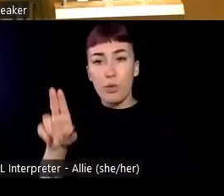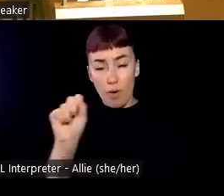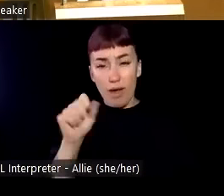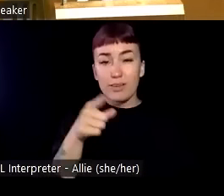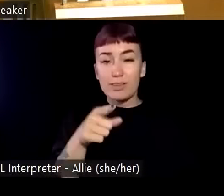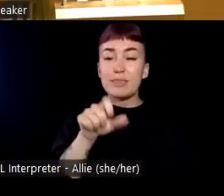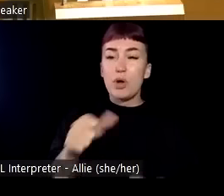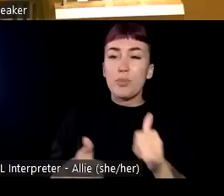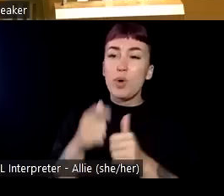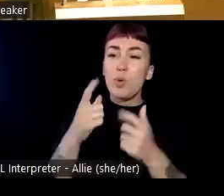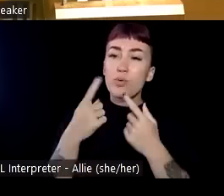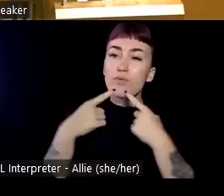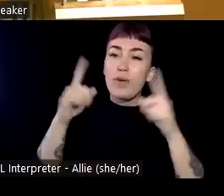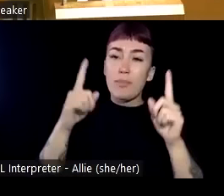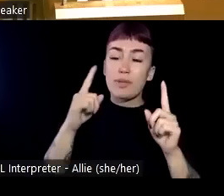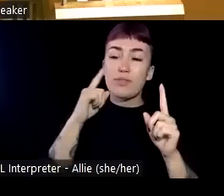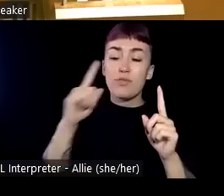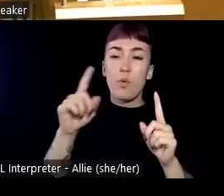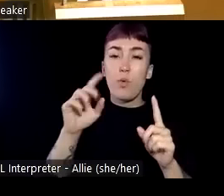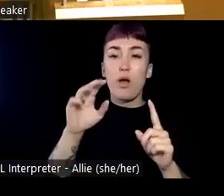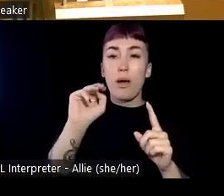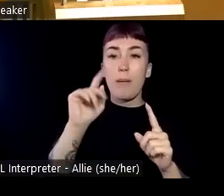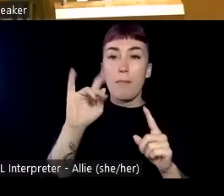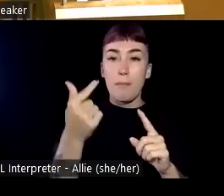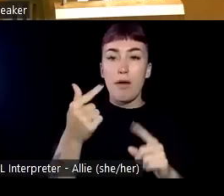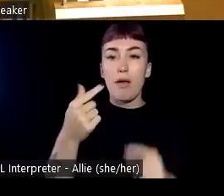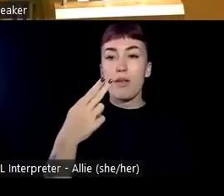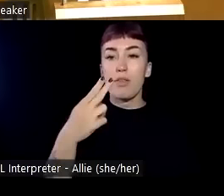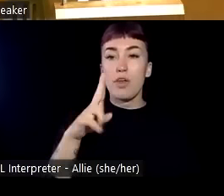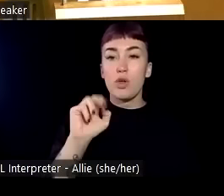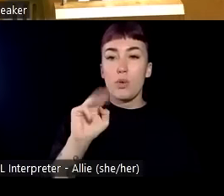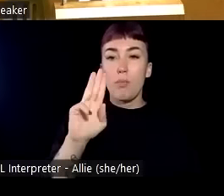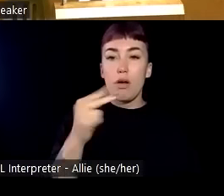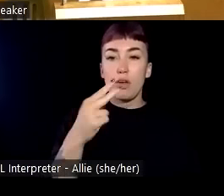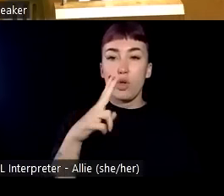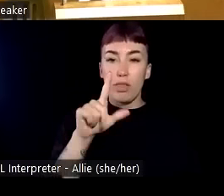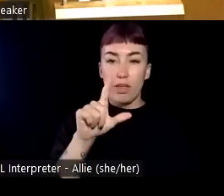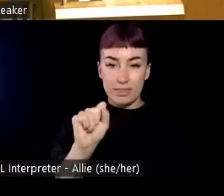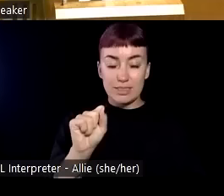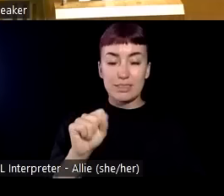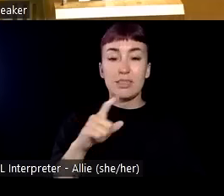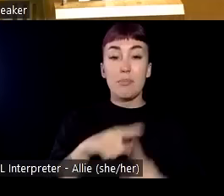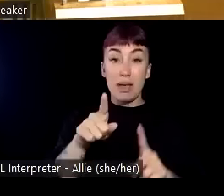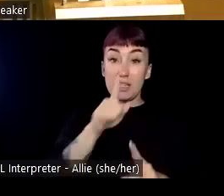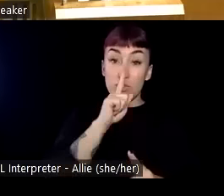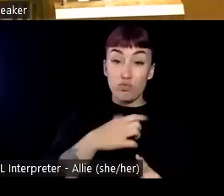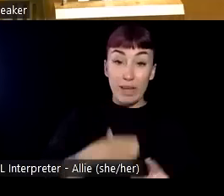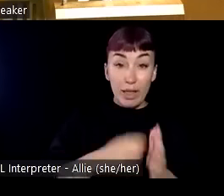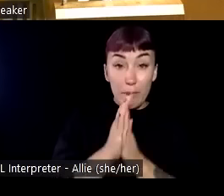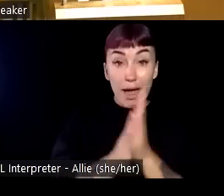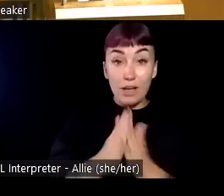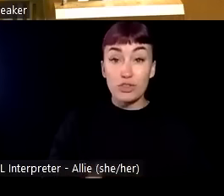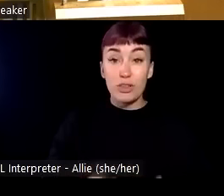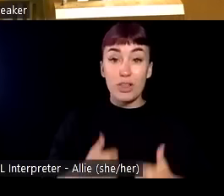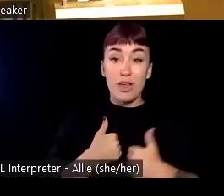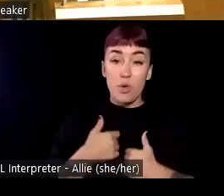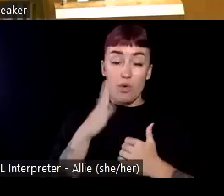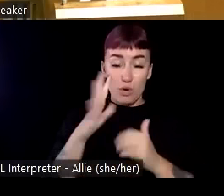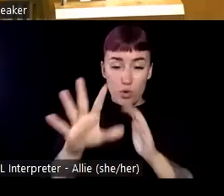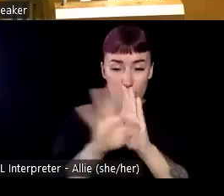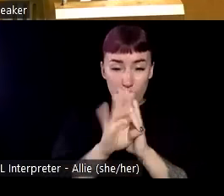probably most famous for mapping out the homunculus, but it turned out that his real passion in life was to find the